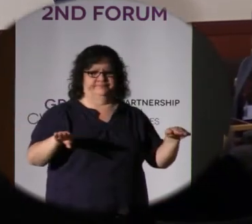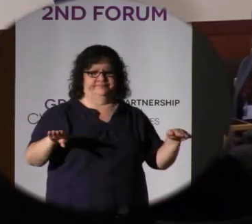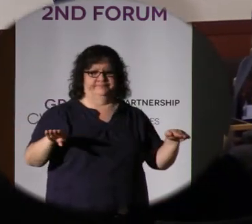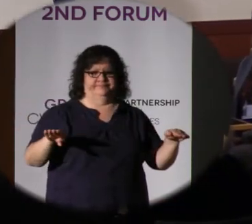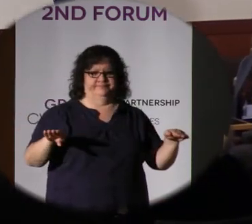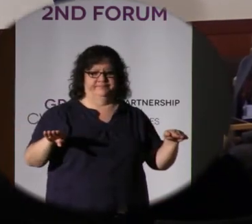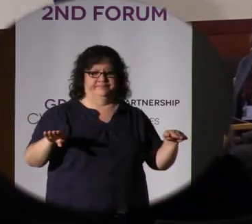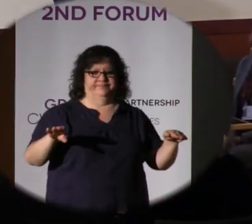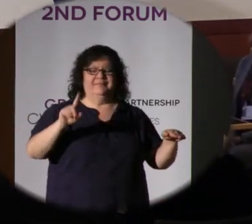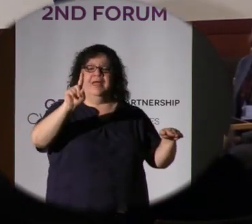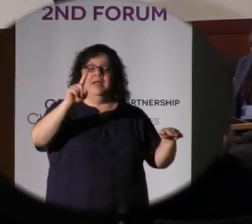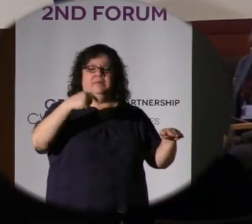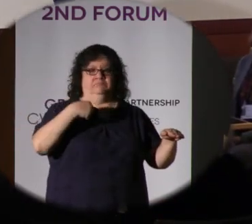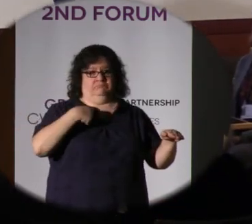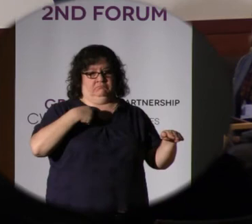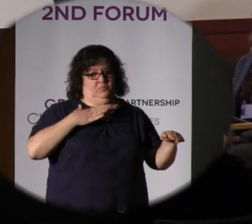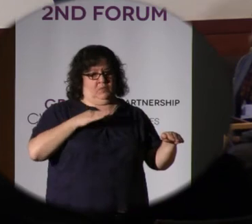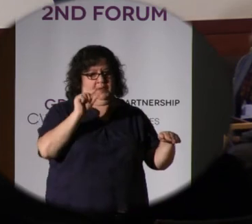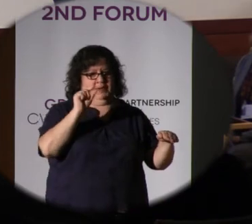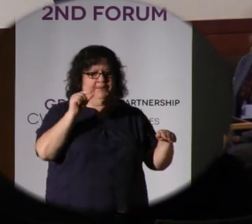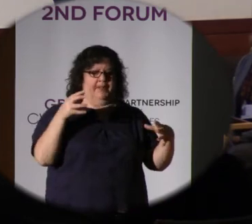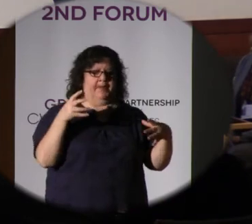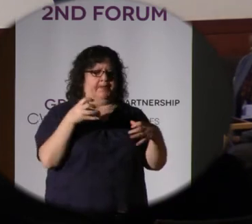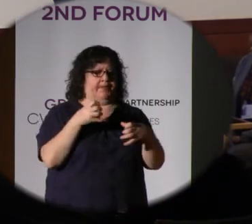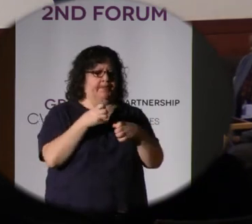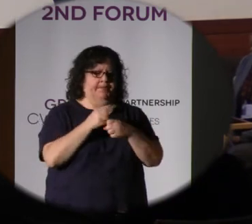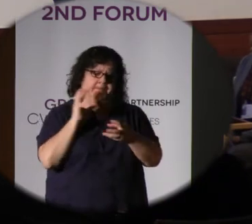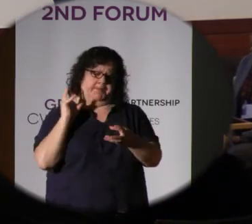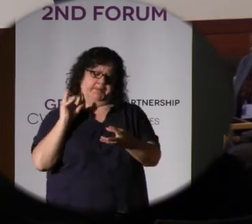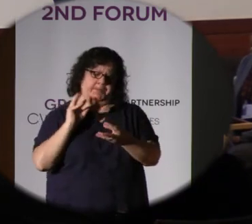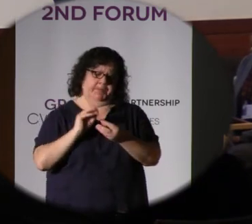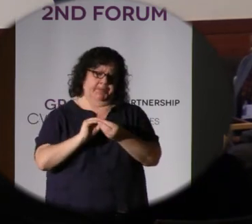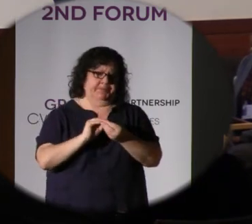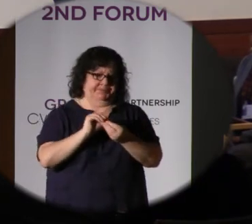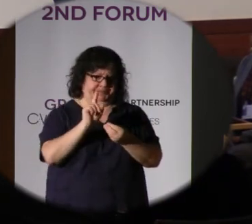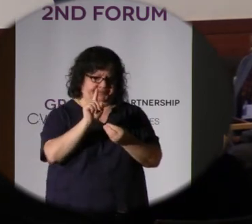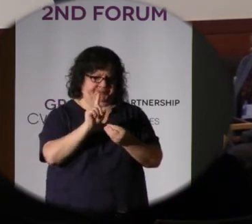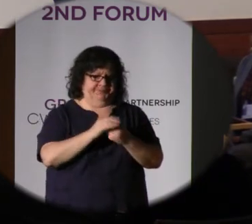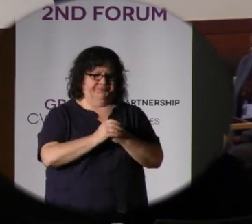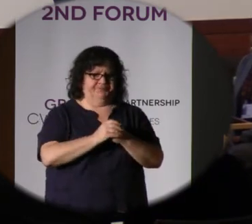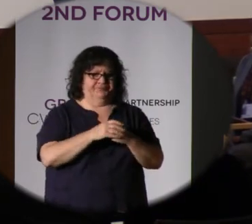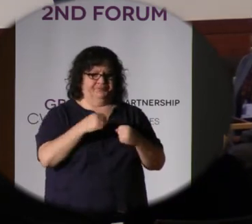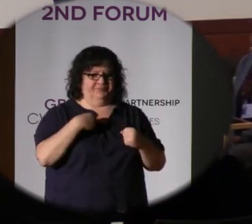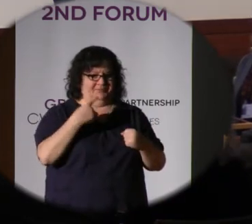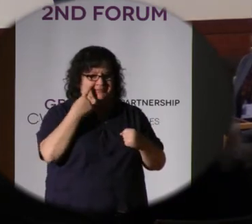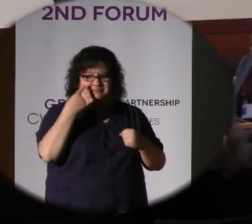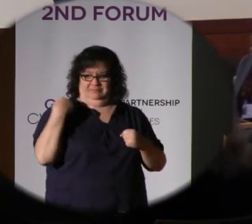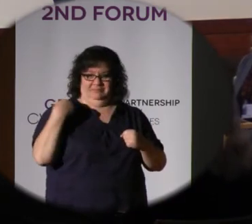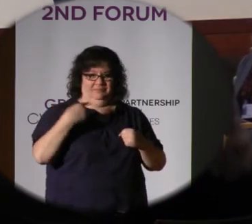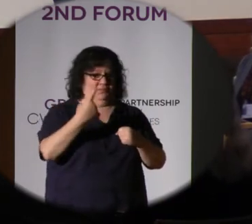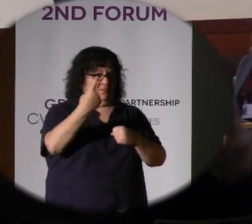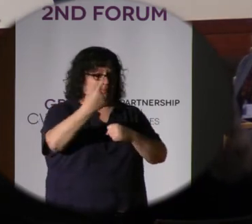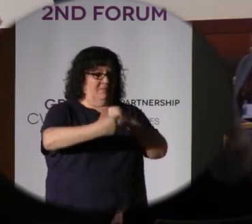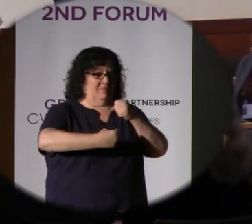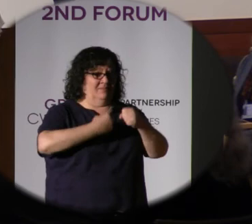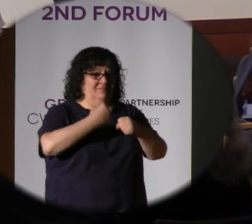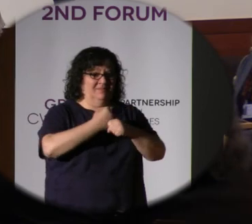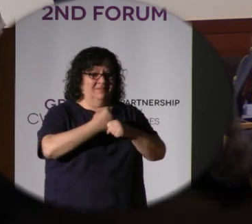summary, I think that the past year has shown a remarkable progress and very innovative